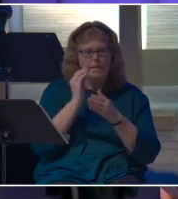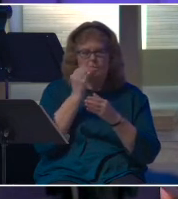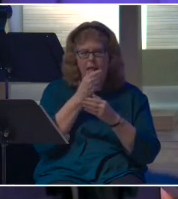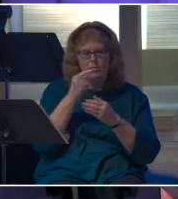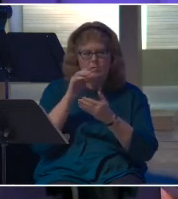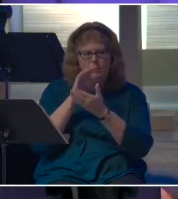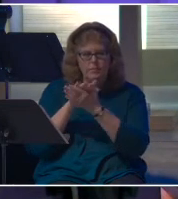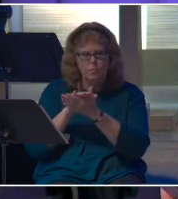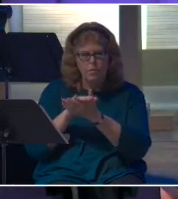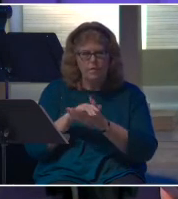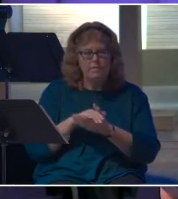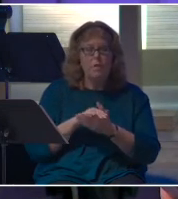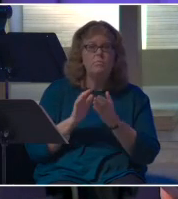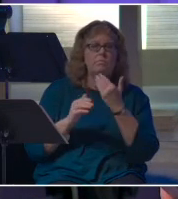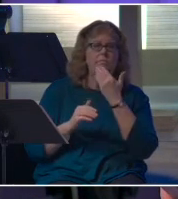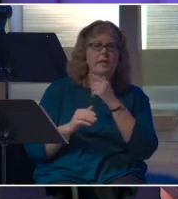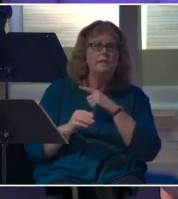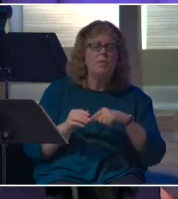Lord.